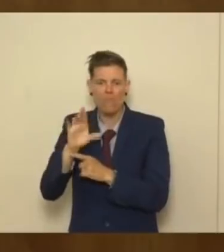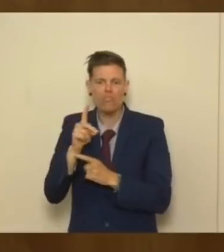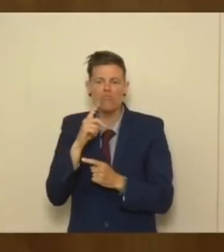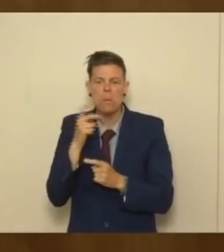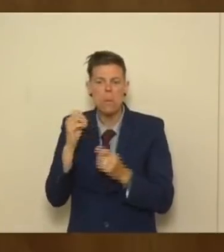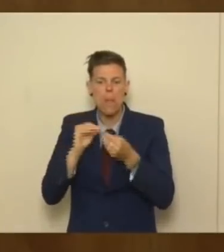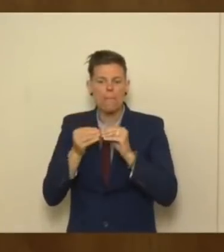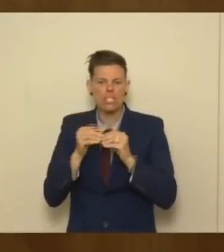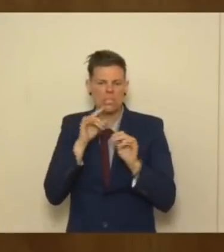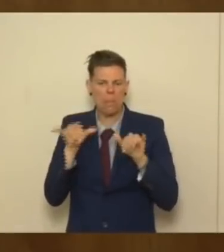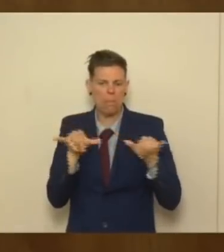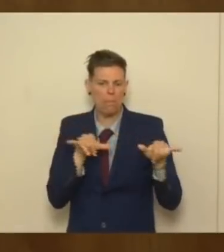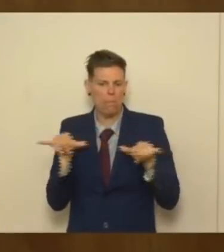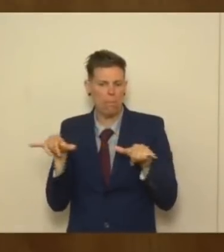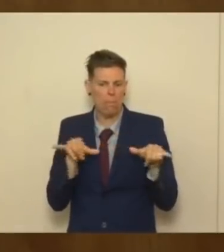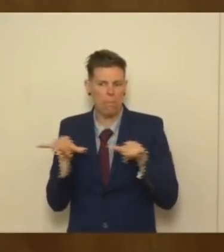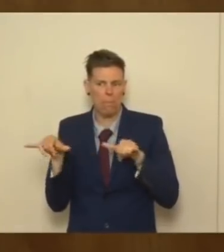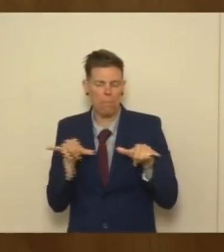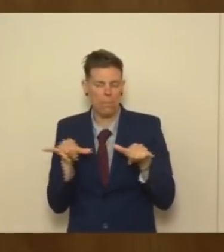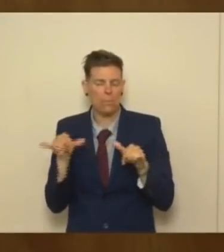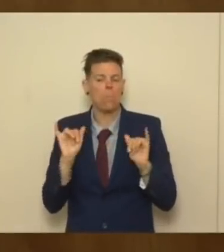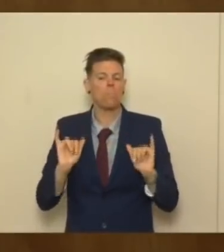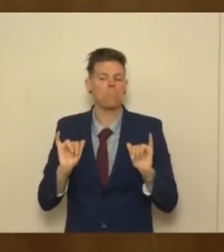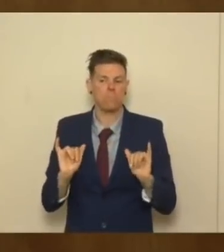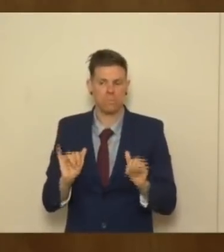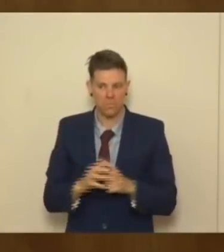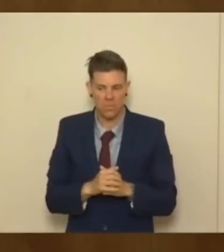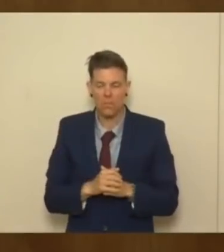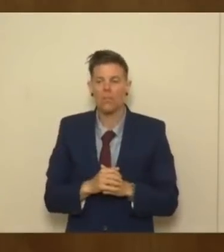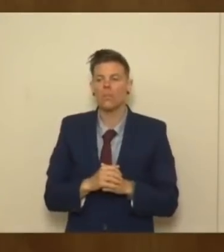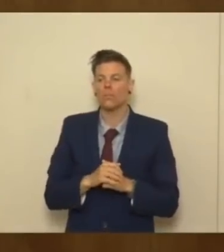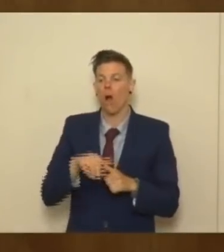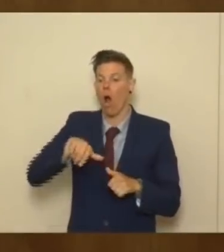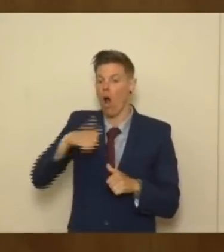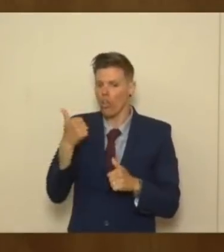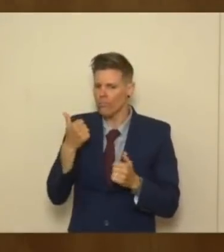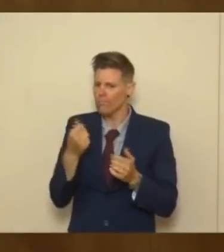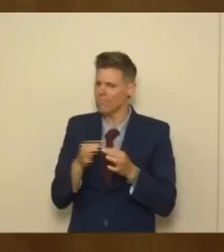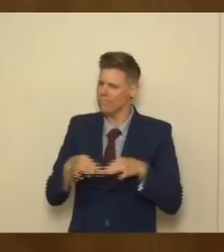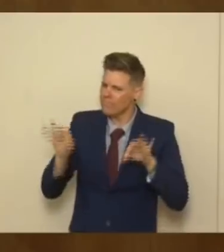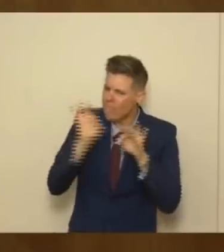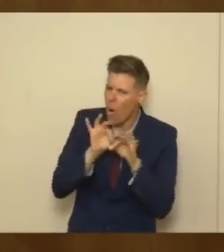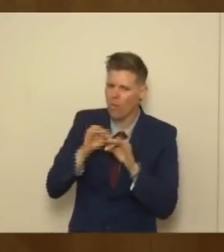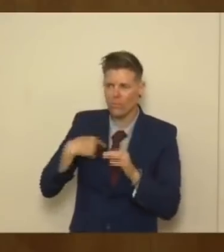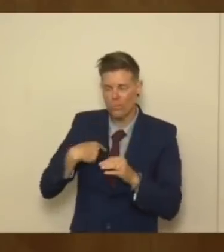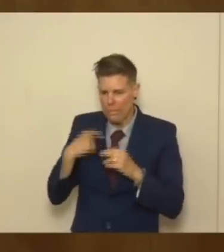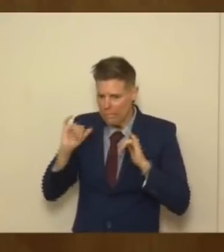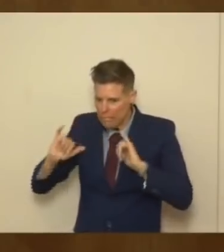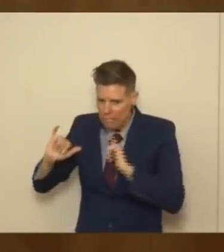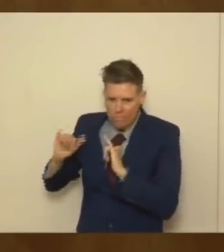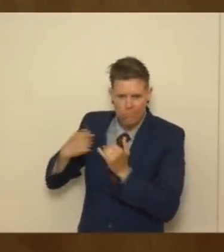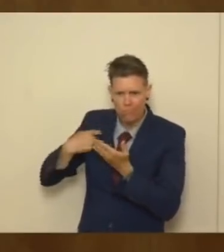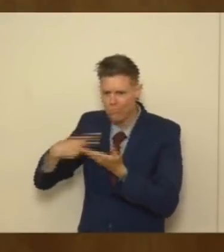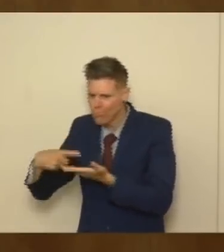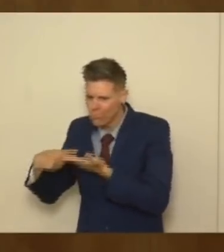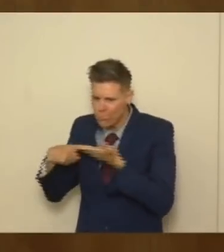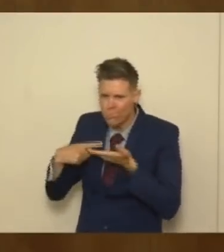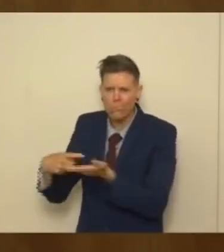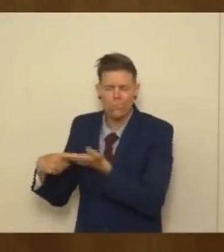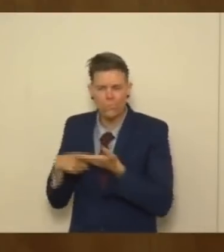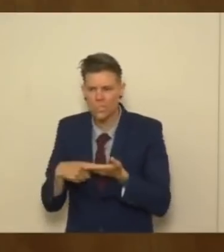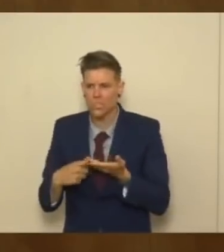modeling that was really stressed during the discussion is what's going to happen in schools depends mostly on what's already happening in the community. If